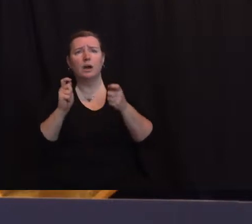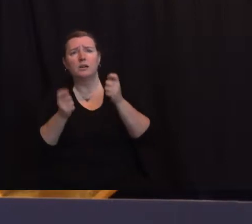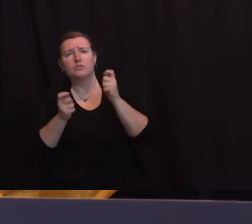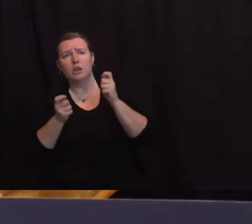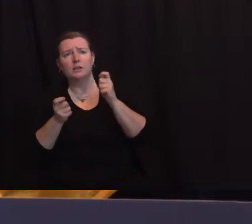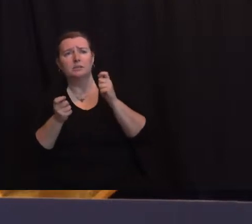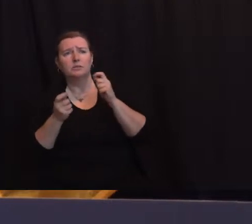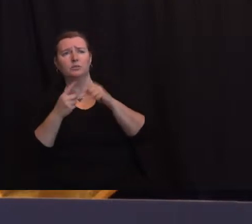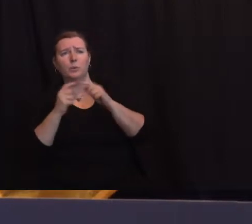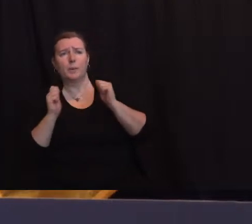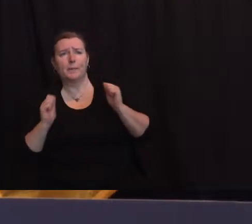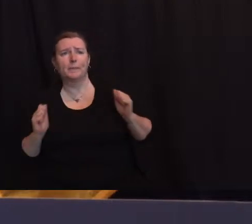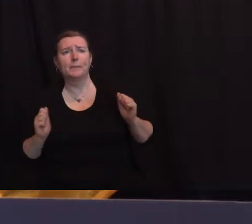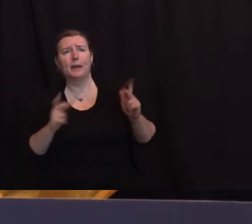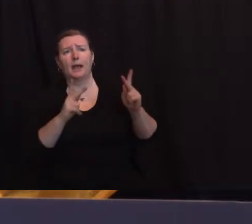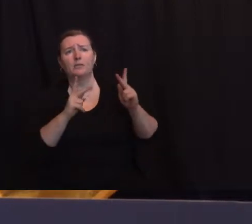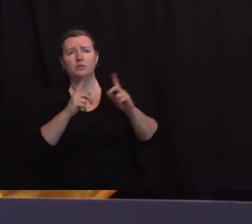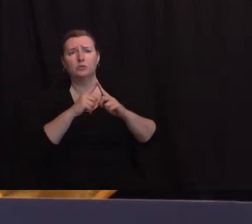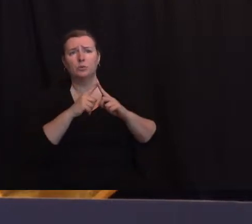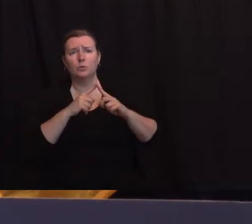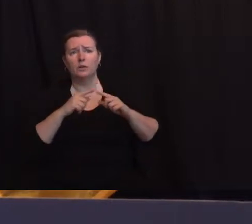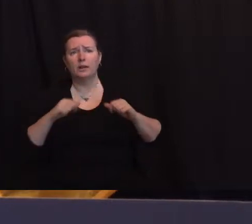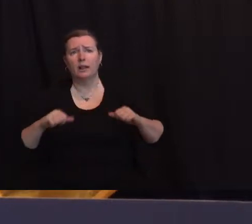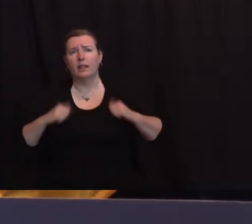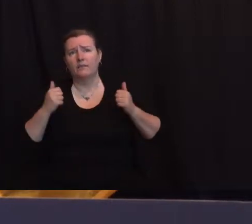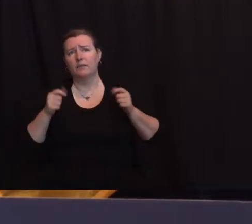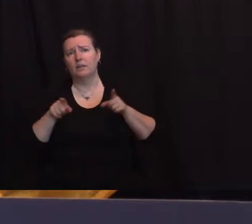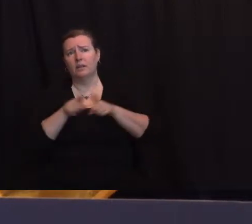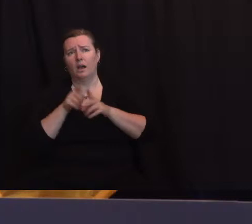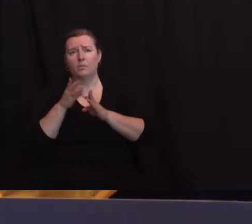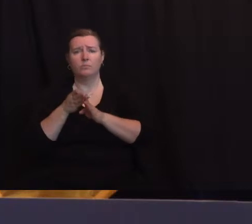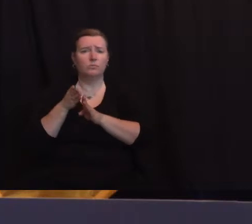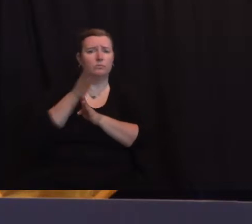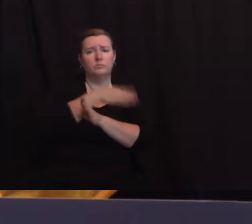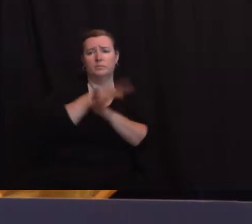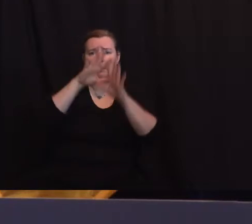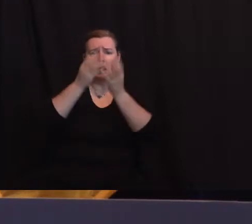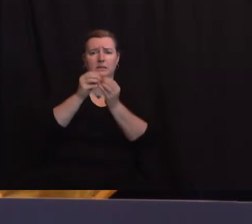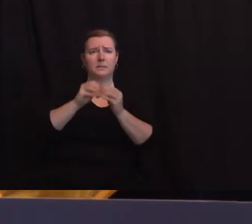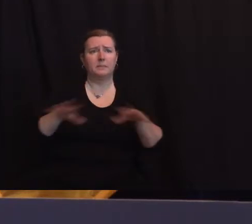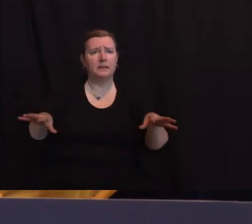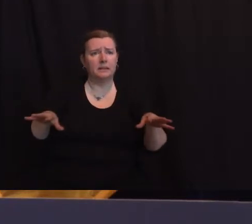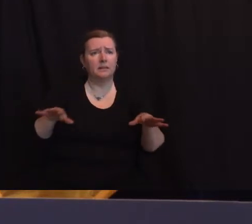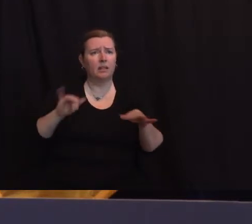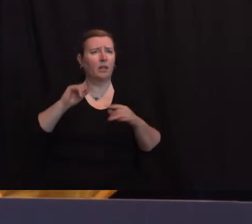to pre-pandemic levels of liability. Thank you.